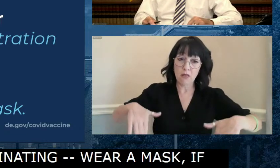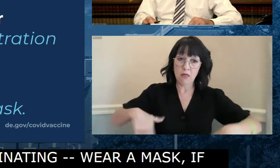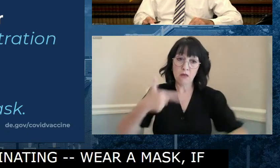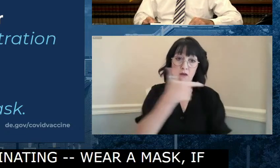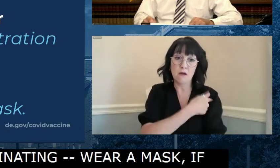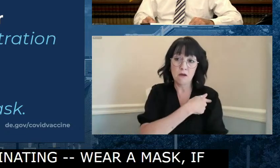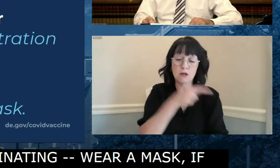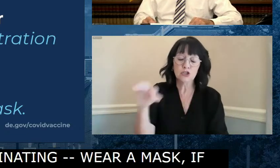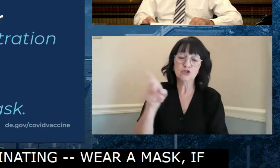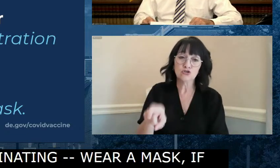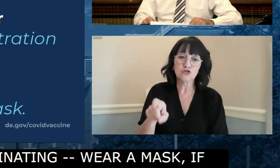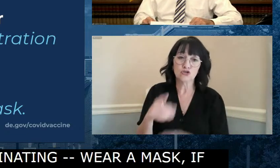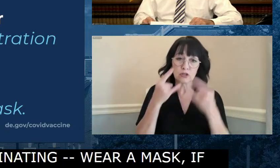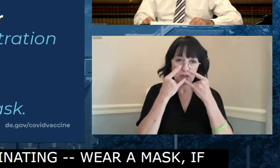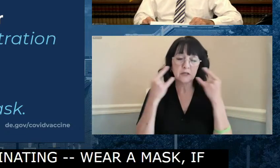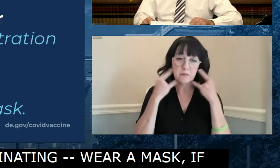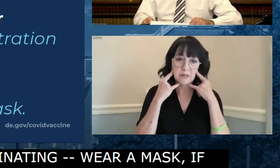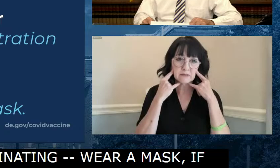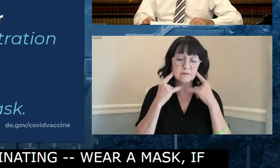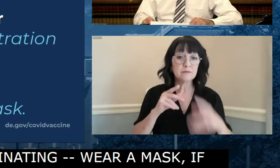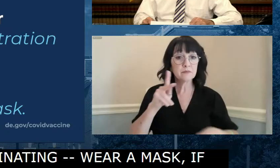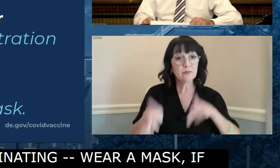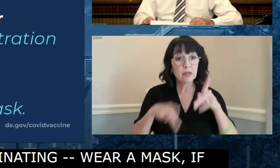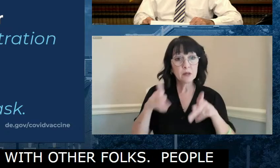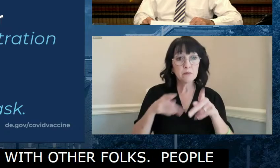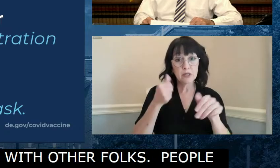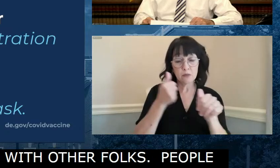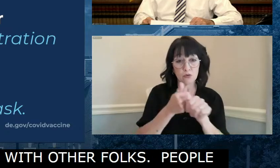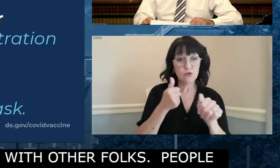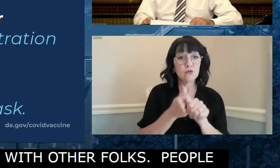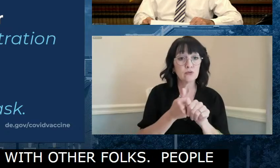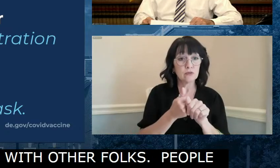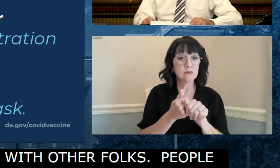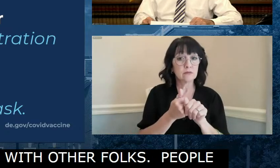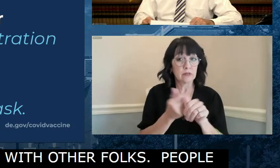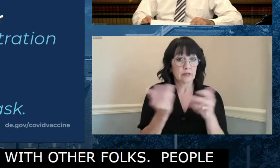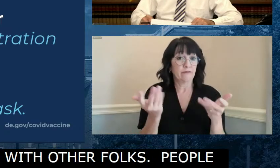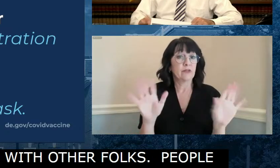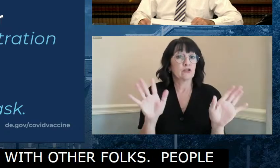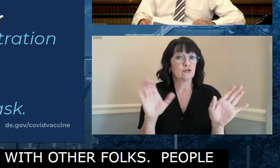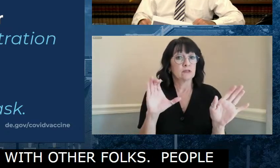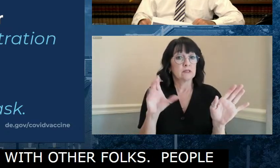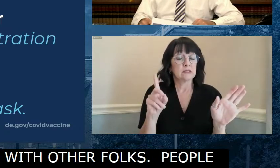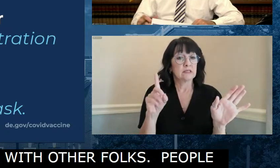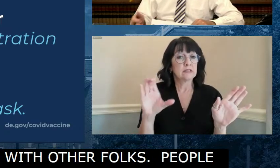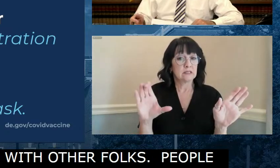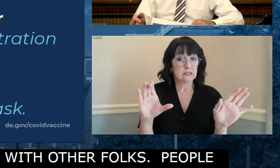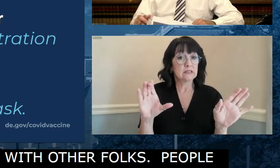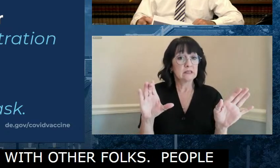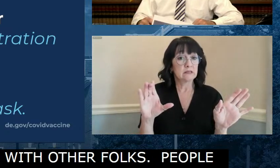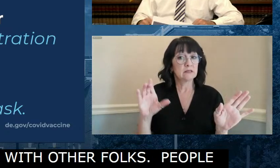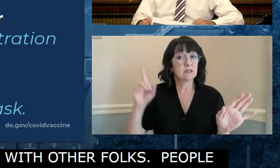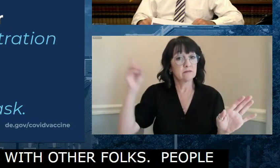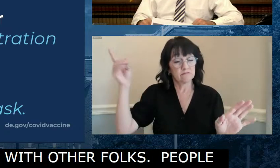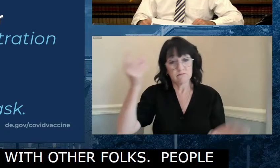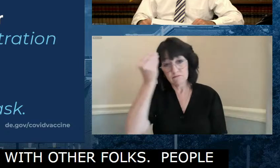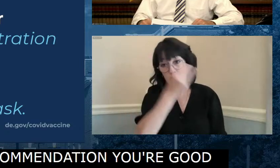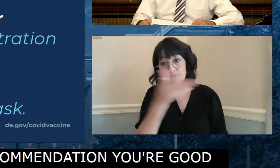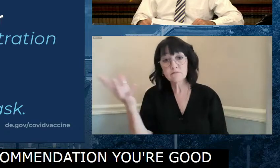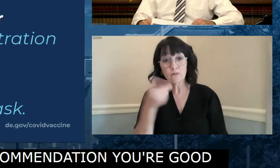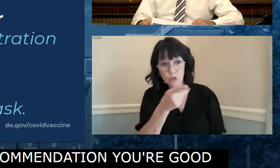who are vaccinated, fully vaccinated, the CDC's recommendation, you're good to go without a mask.